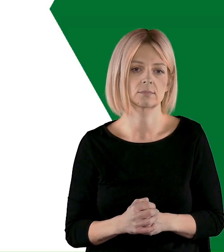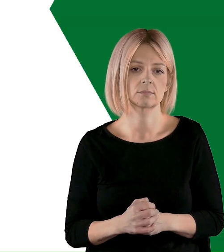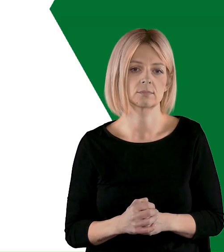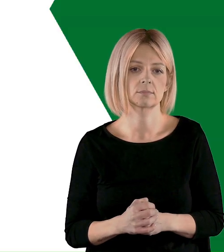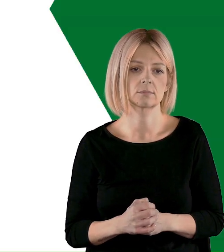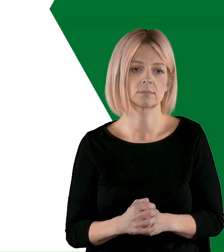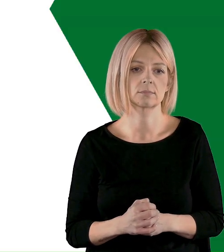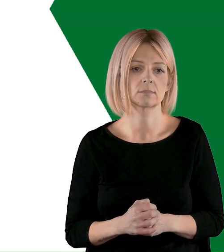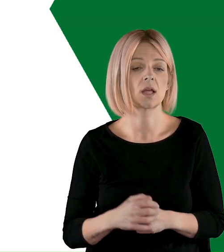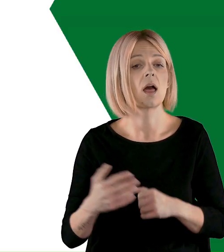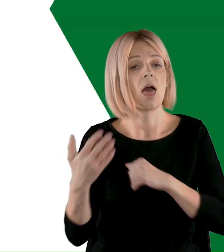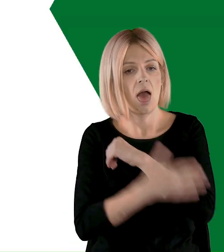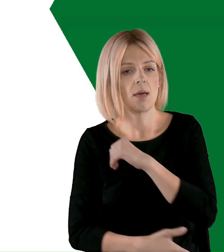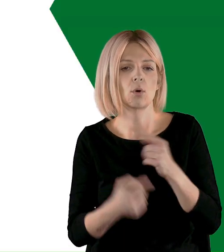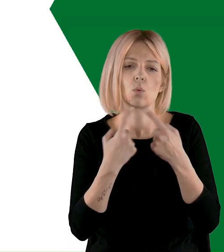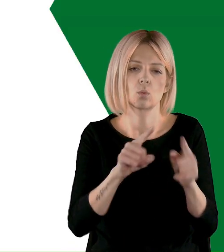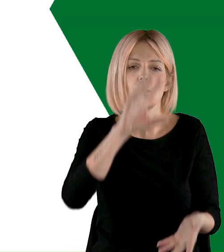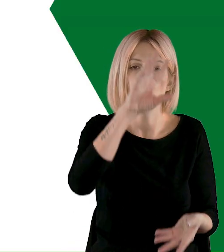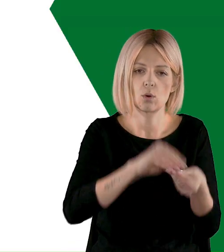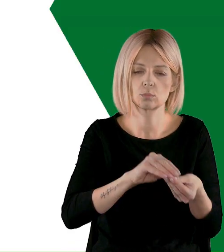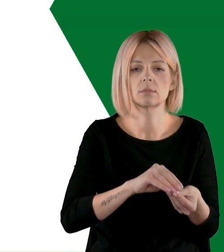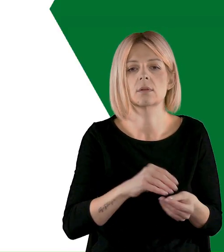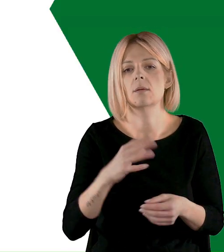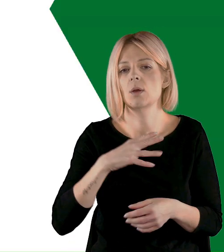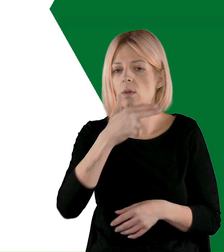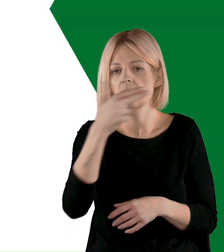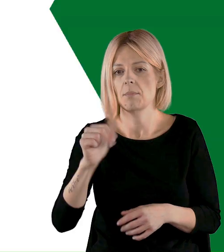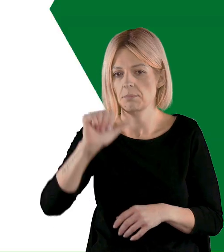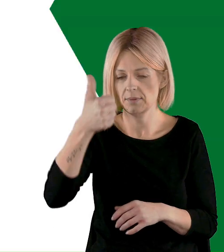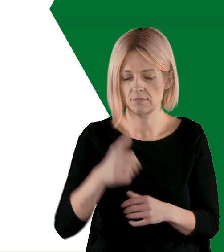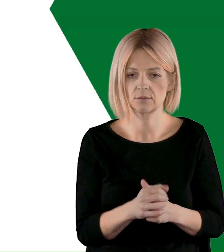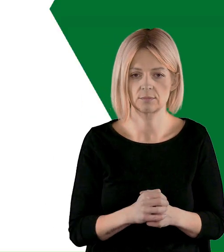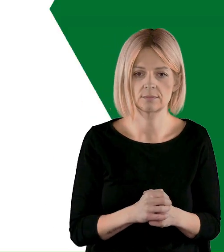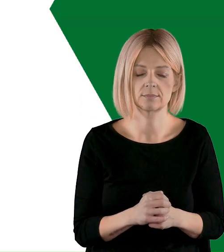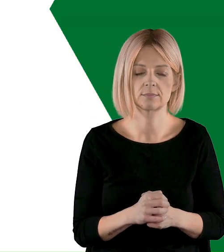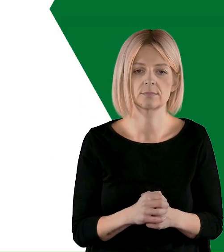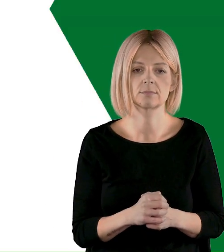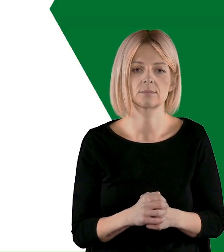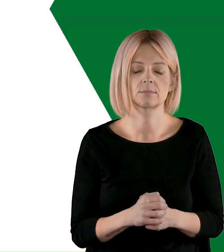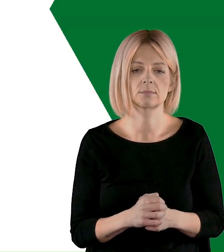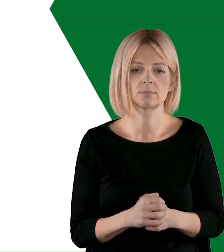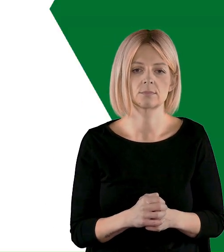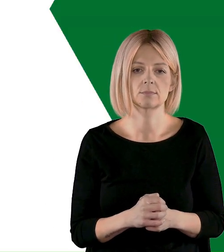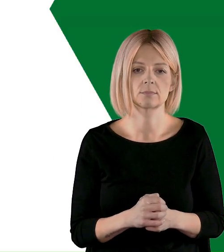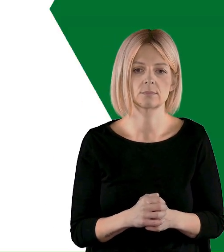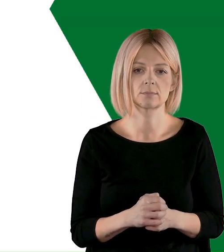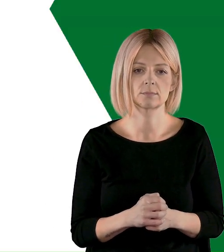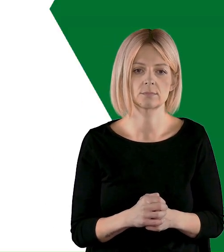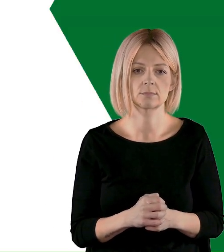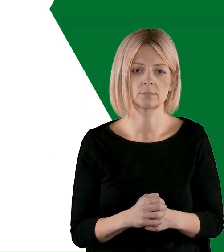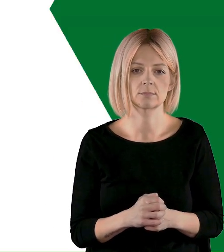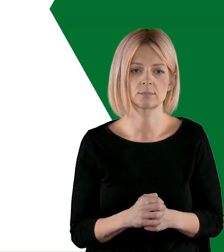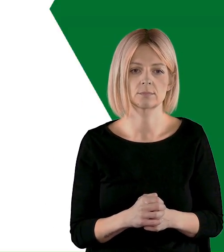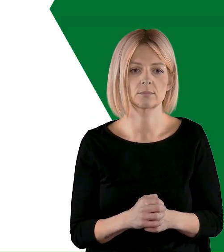And through these topics, learned how to explore what green skills are and why they are